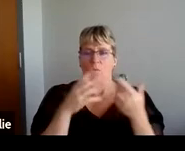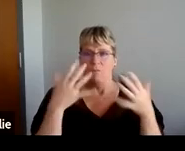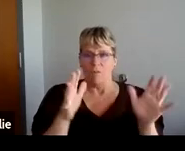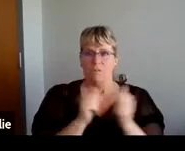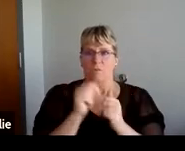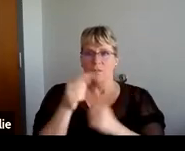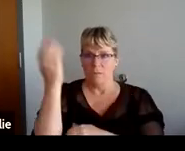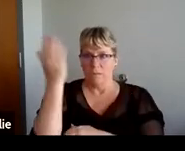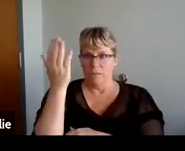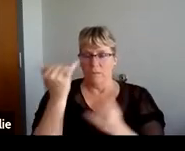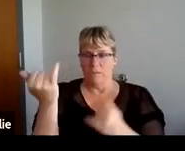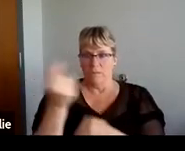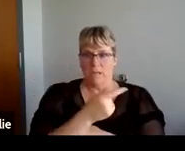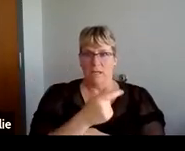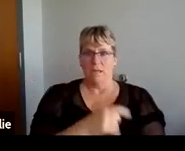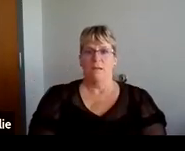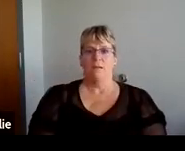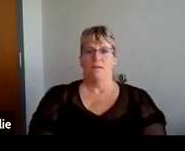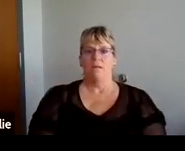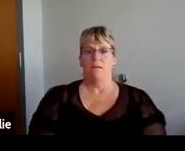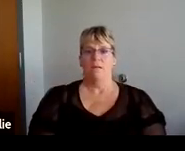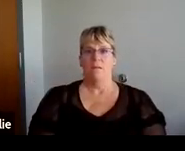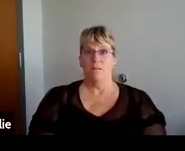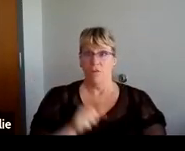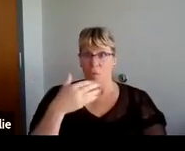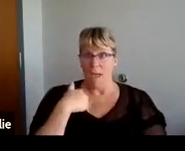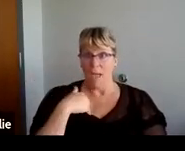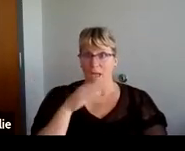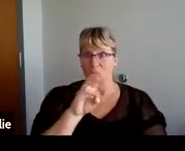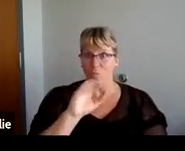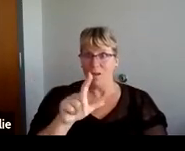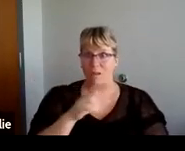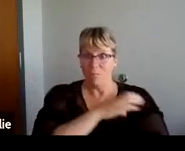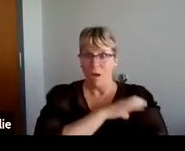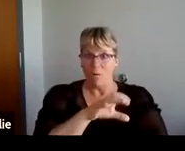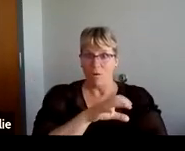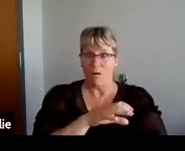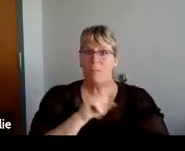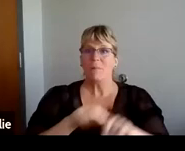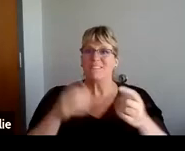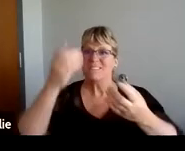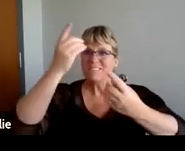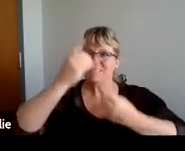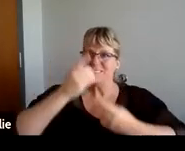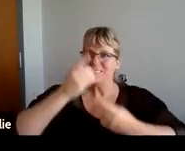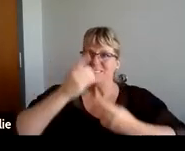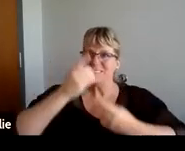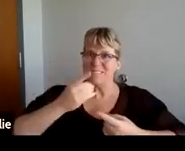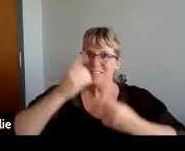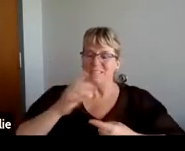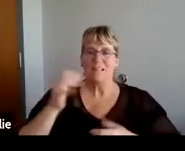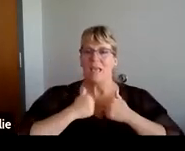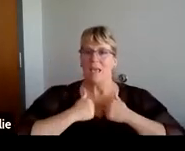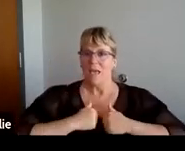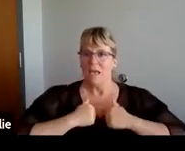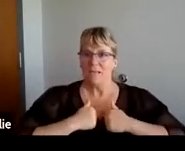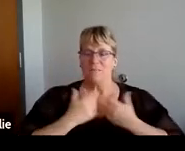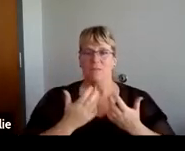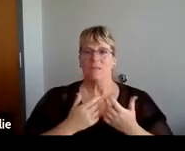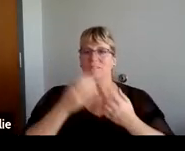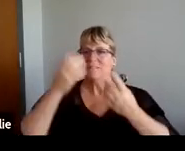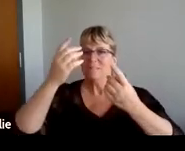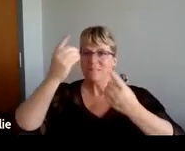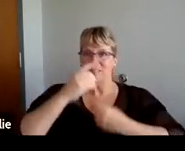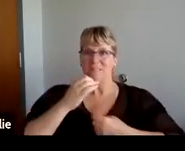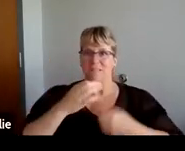today. It's not a lack of willpower. It's a disease of the brain. Just like asthma is a disease of the lungs